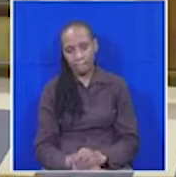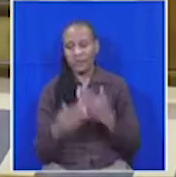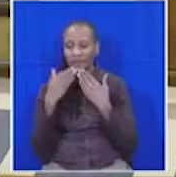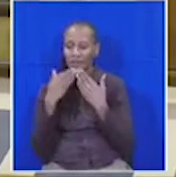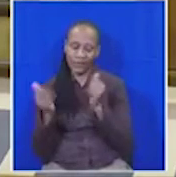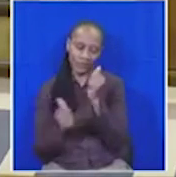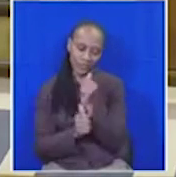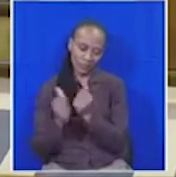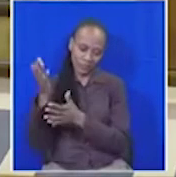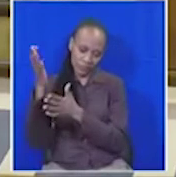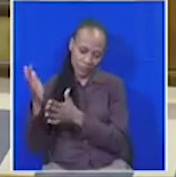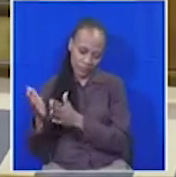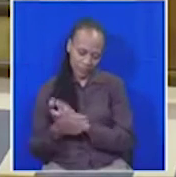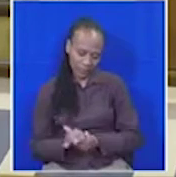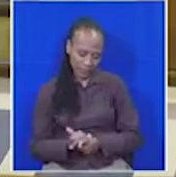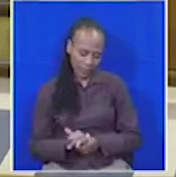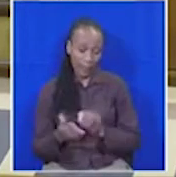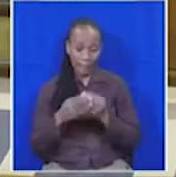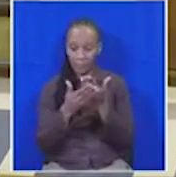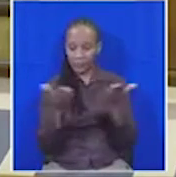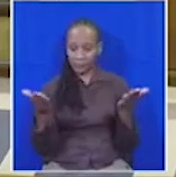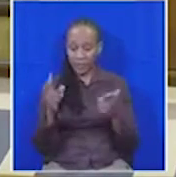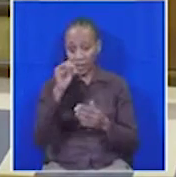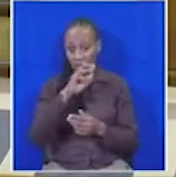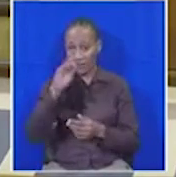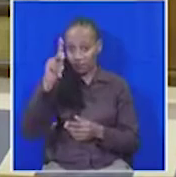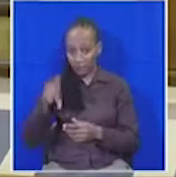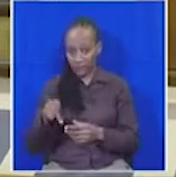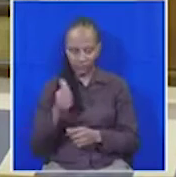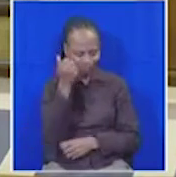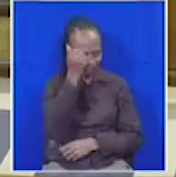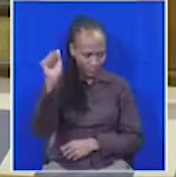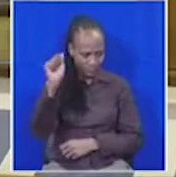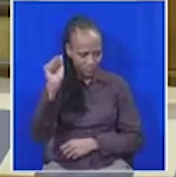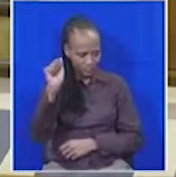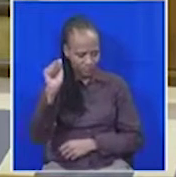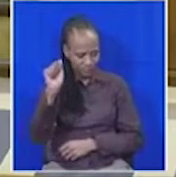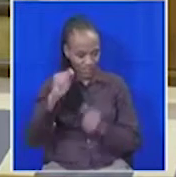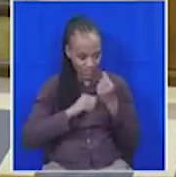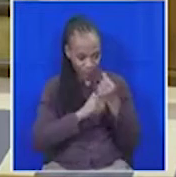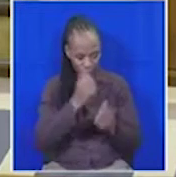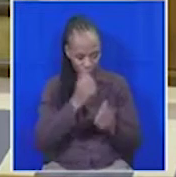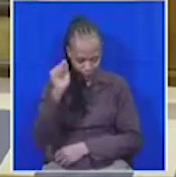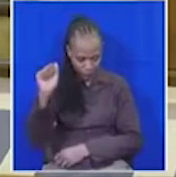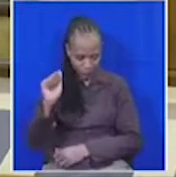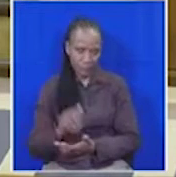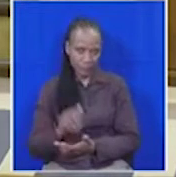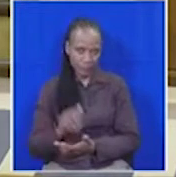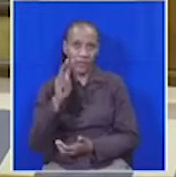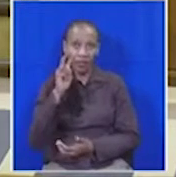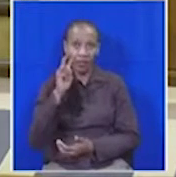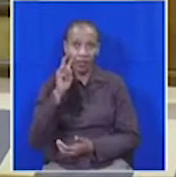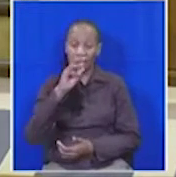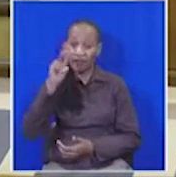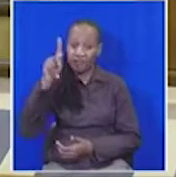Thank you, Honourable Deputy Speaker, Honourable Members. The National Freedom Party will not support this. The National